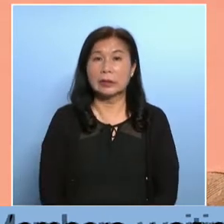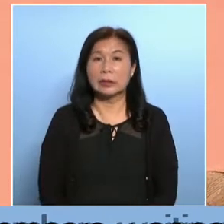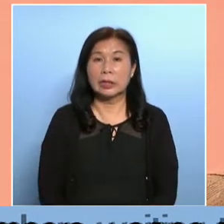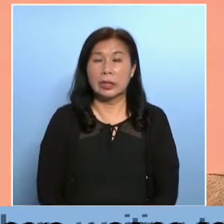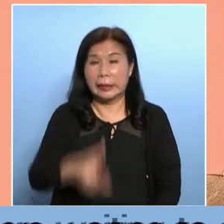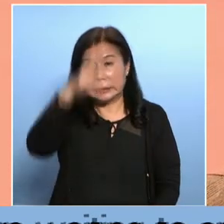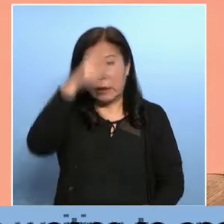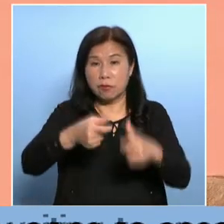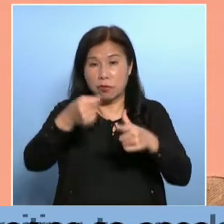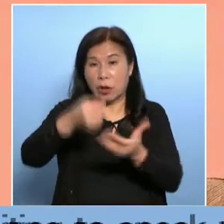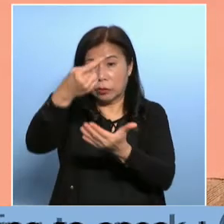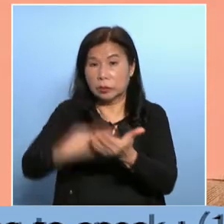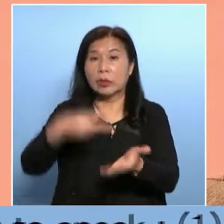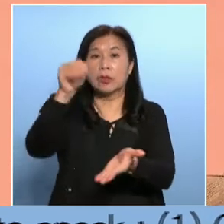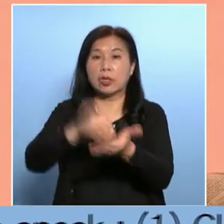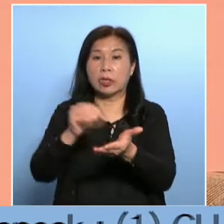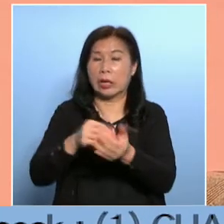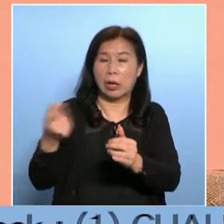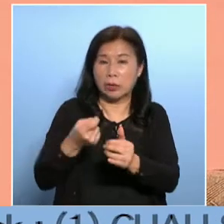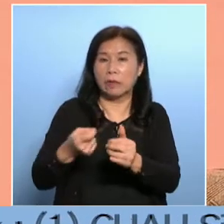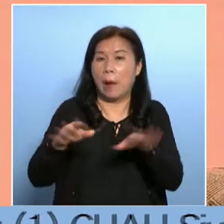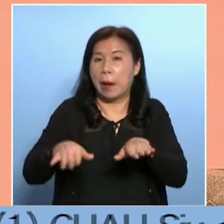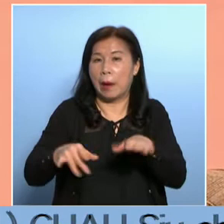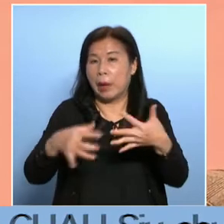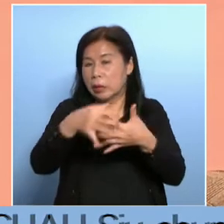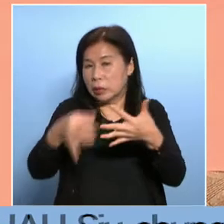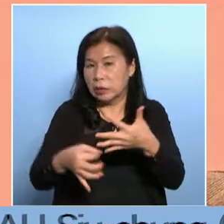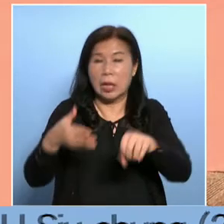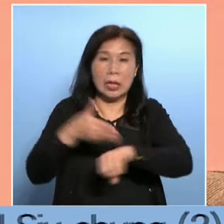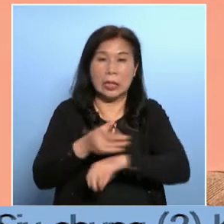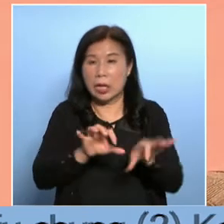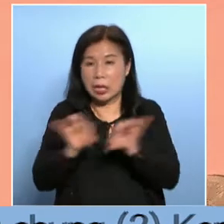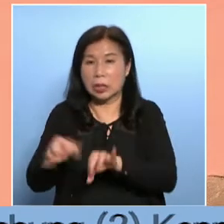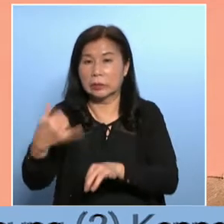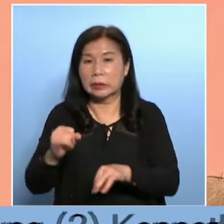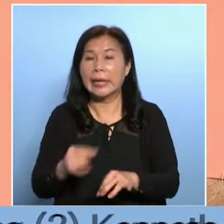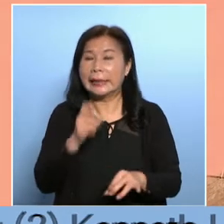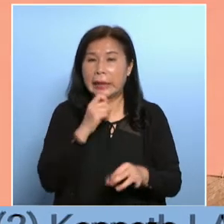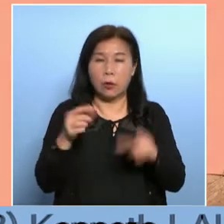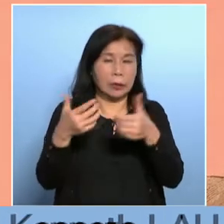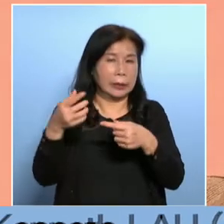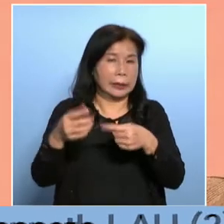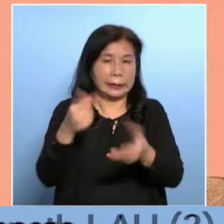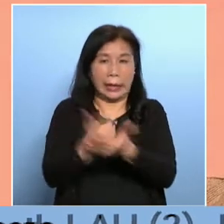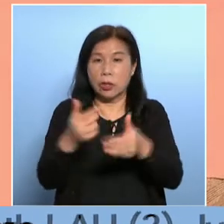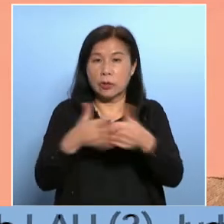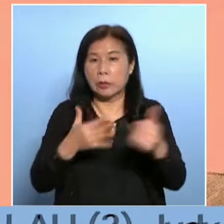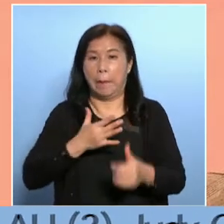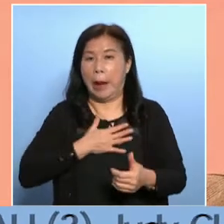is evolving quickly, and public decision-making must be racing against the curve. We have to keep